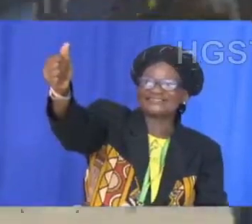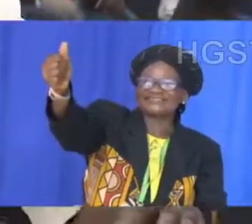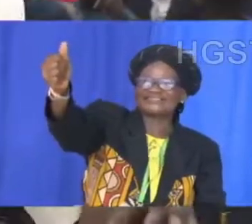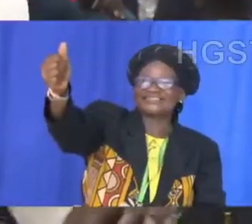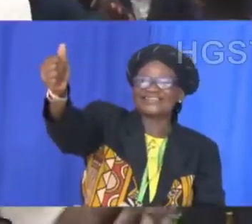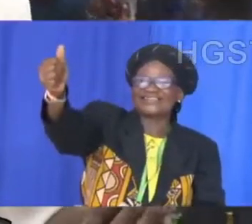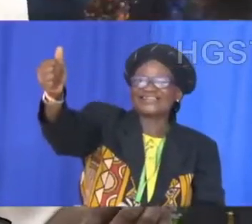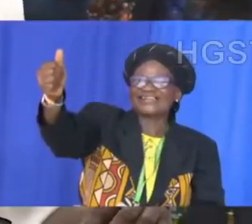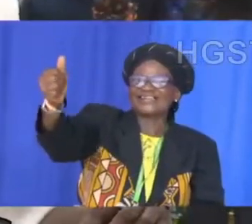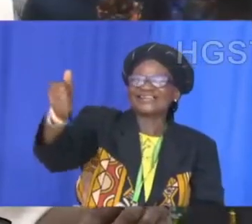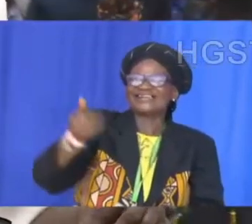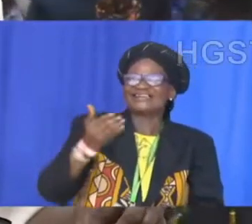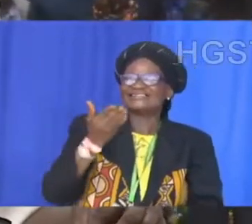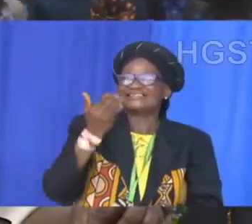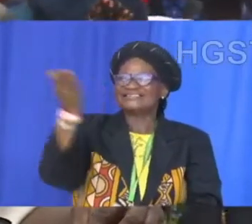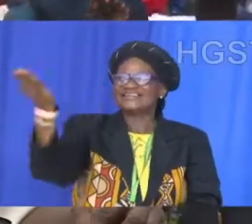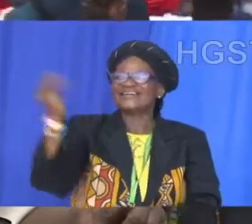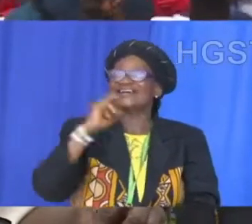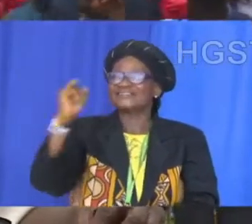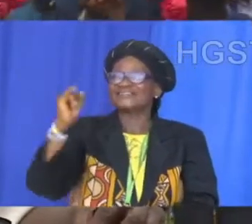There's something we used to do